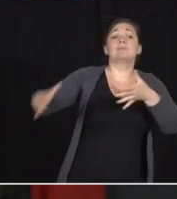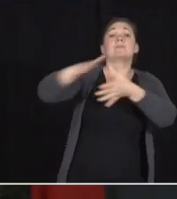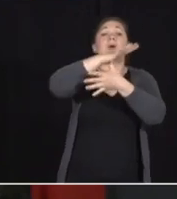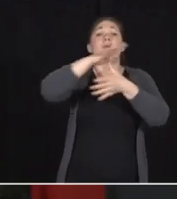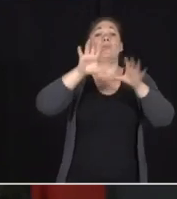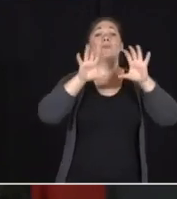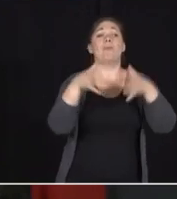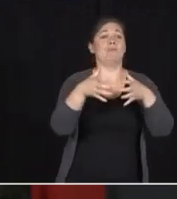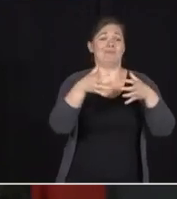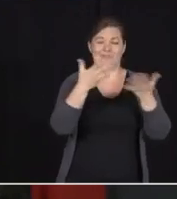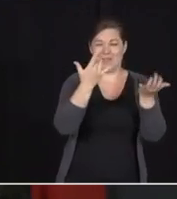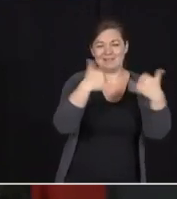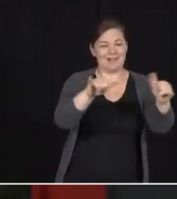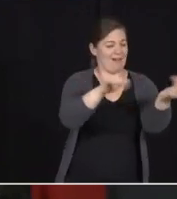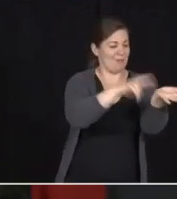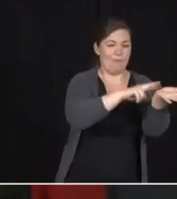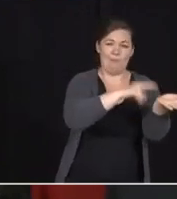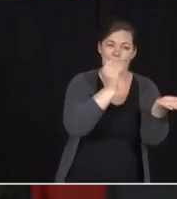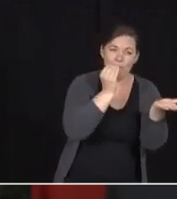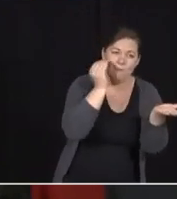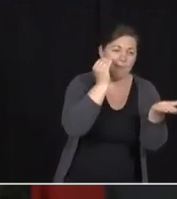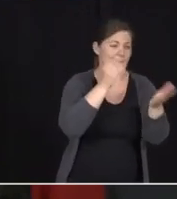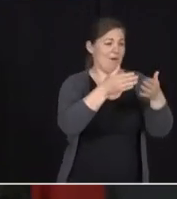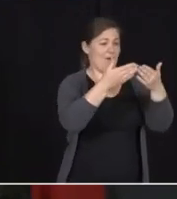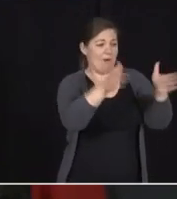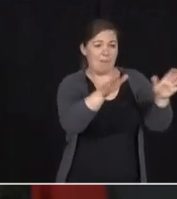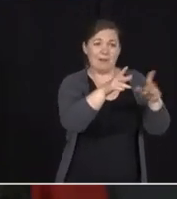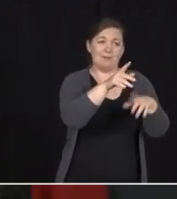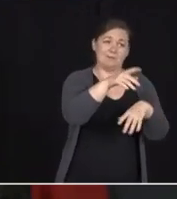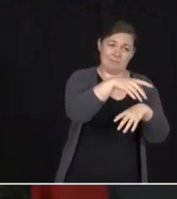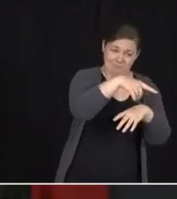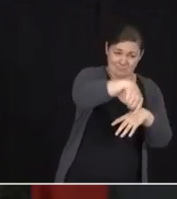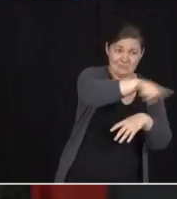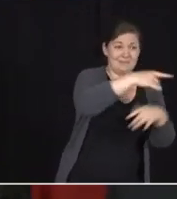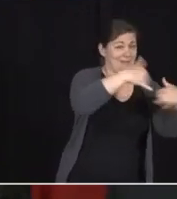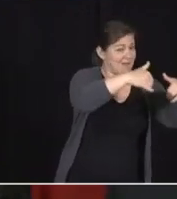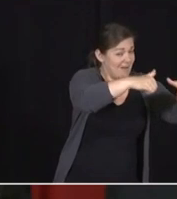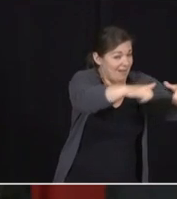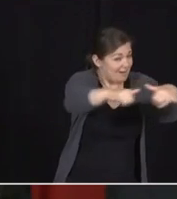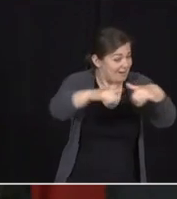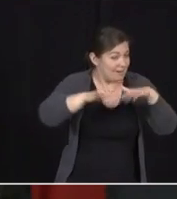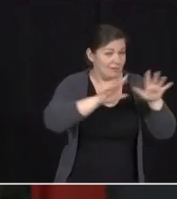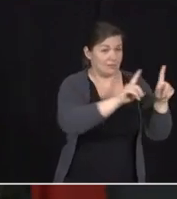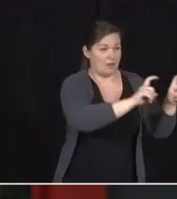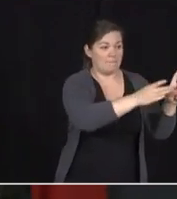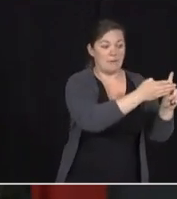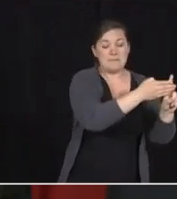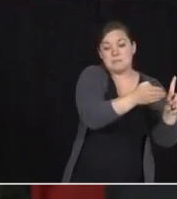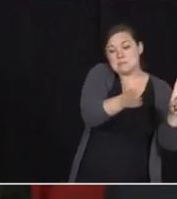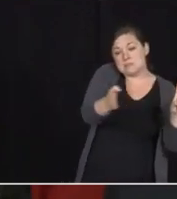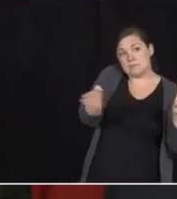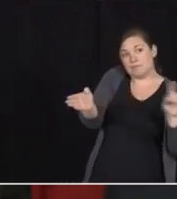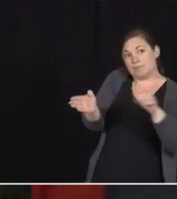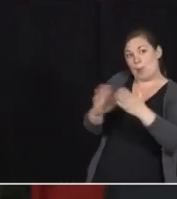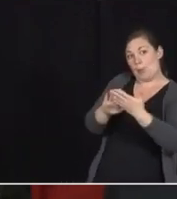we're ramping up to continue focusing on the broader public now.